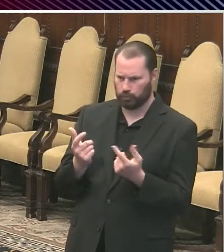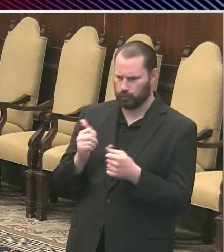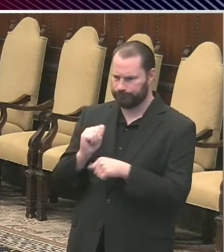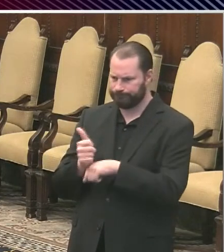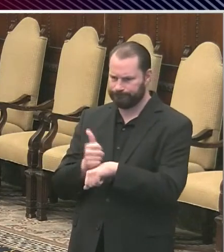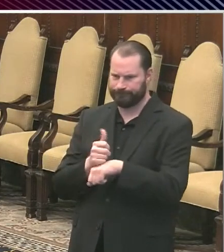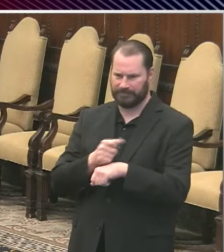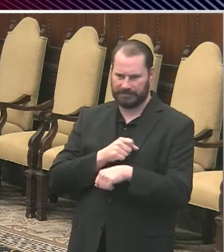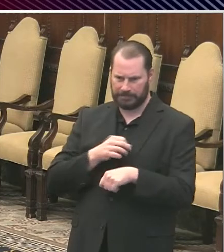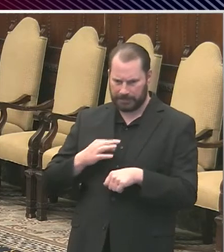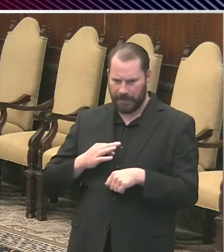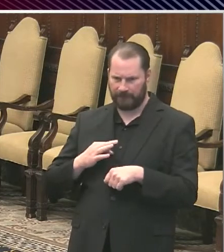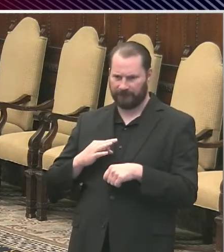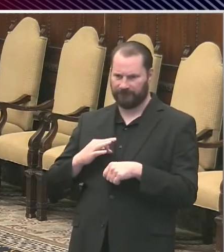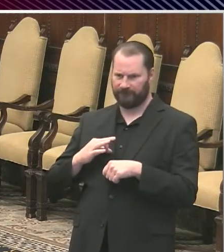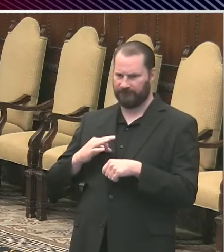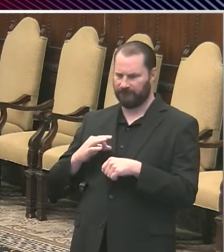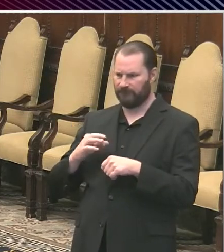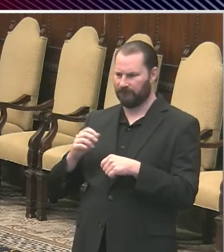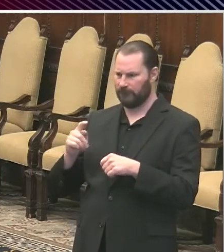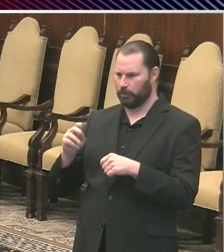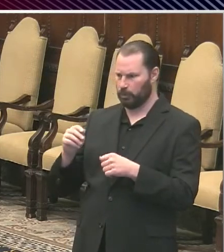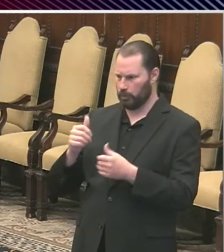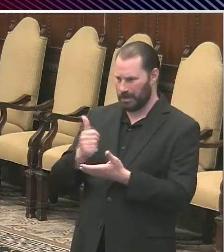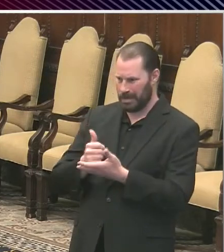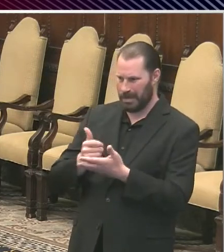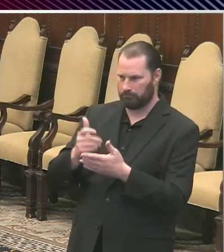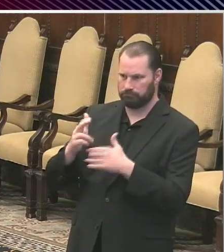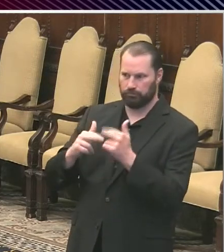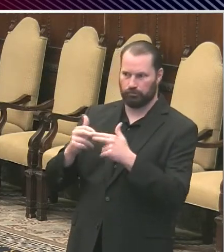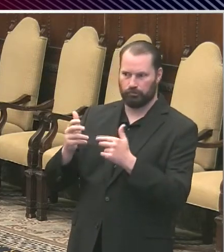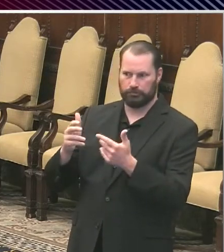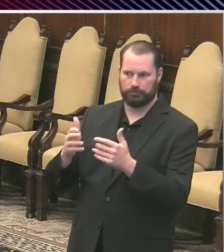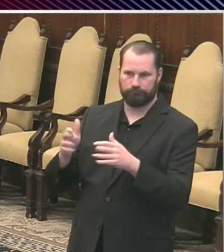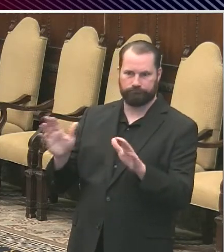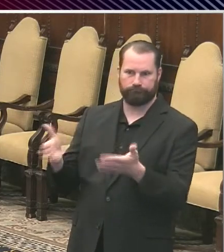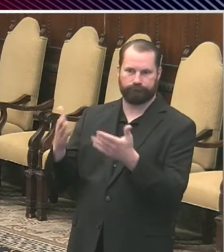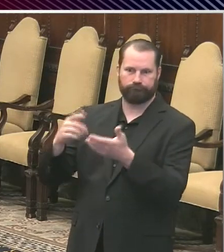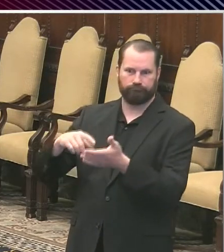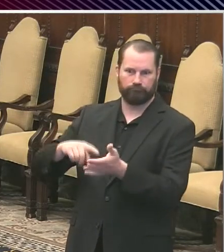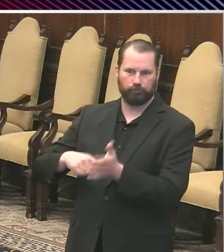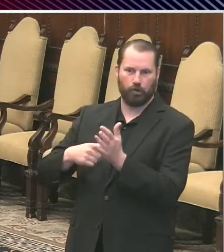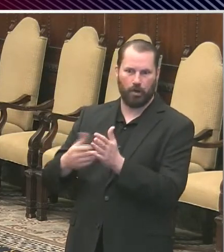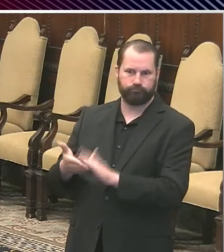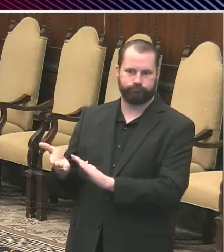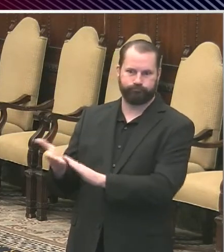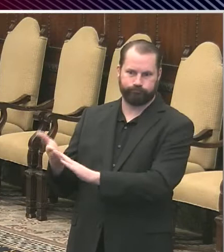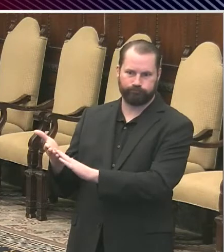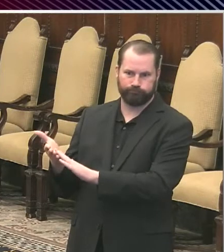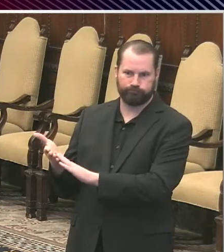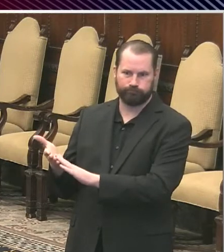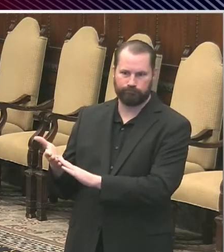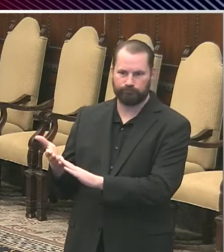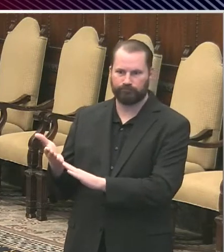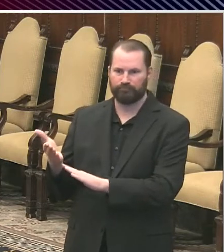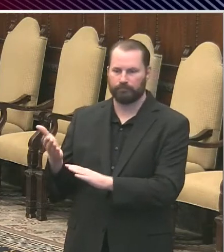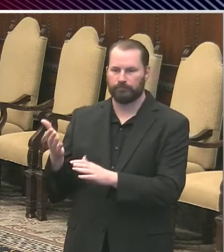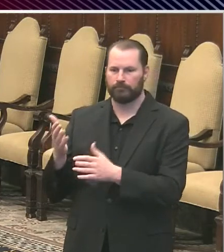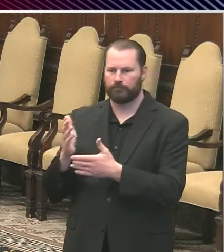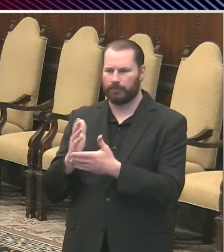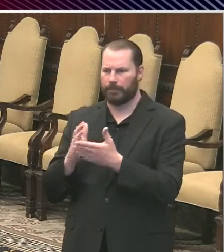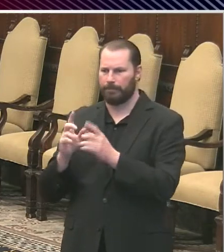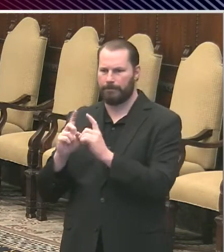operationalize construction going forward. So it'd be L&I permit review, streets department for lane closures and permit